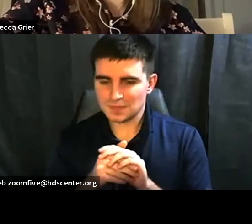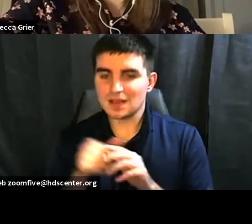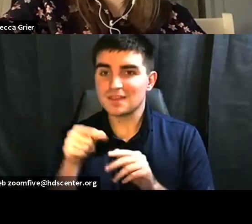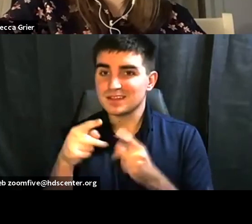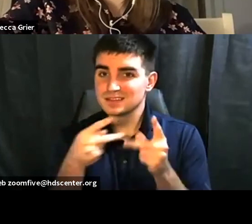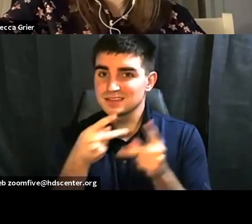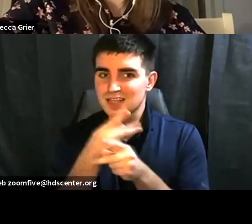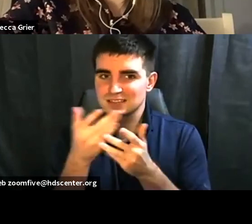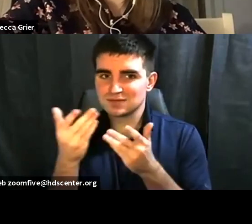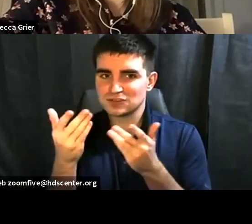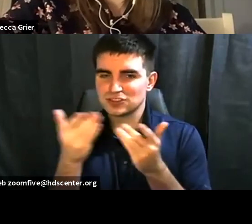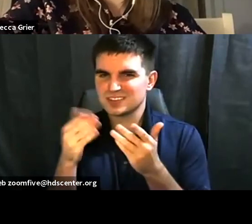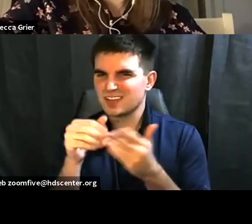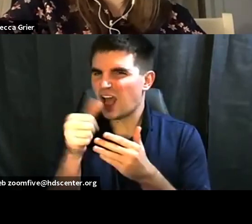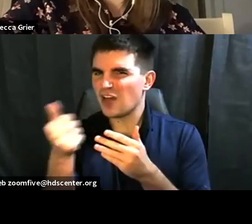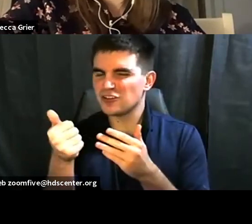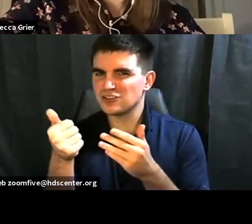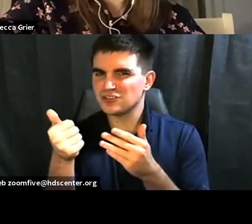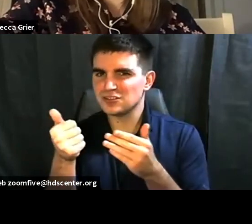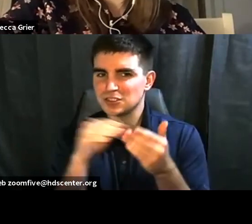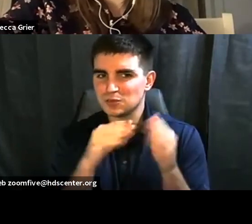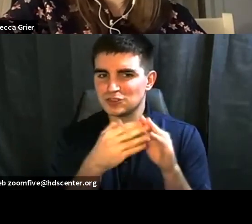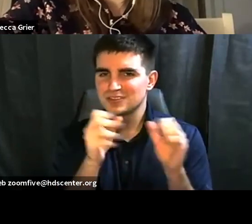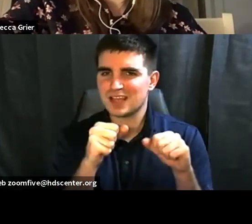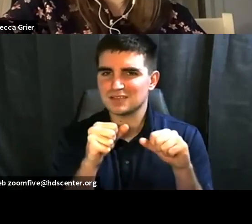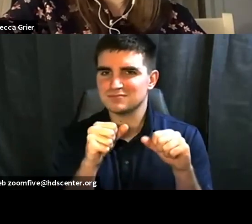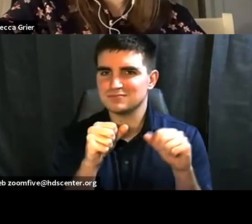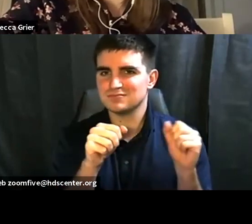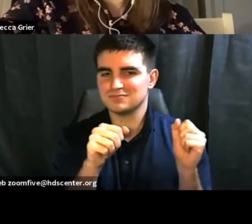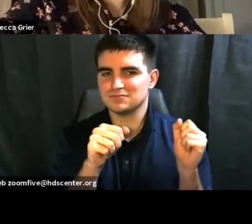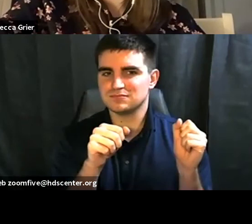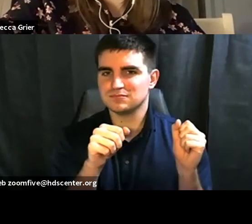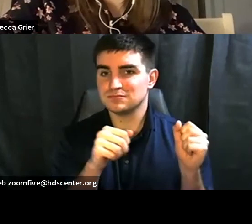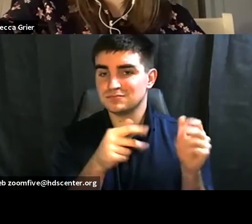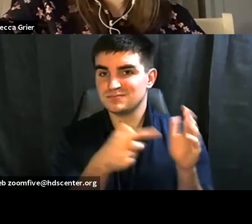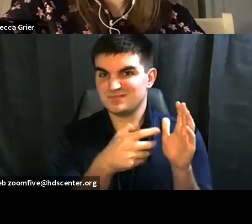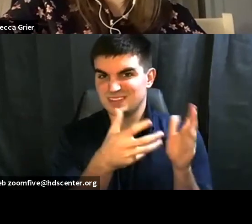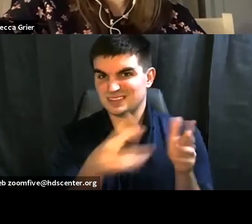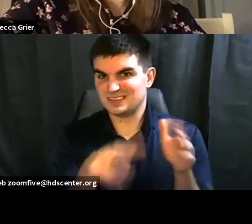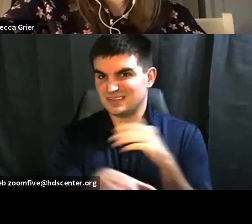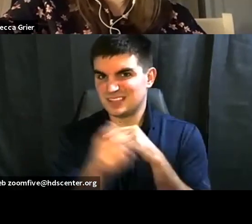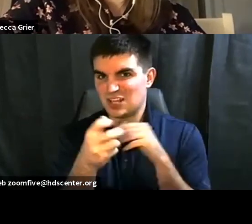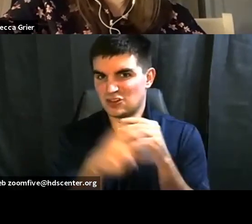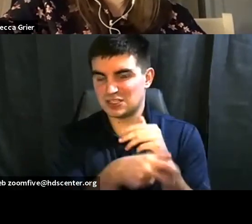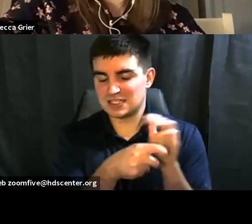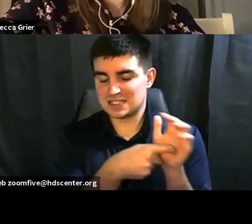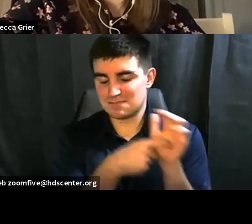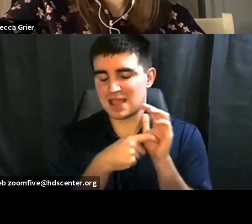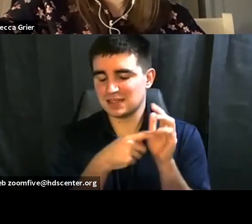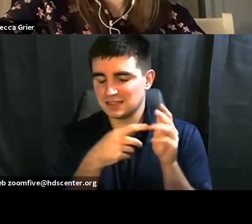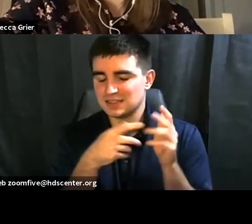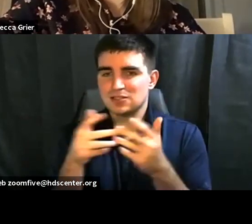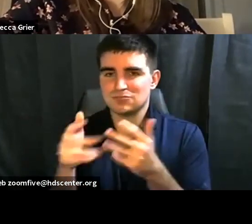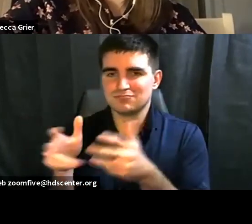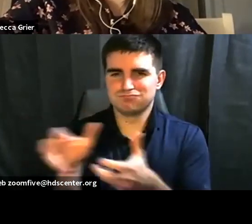services, these sorts of other communities can swamp the demand and essentially remove that from people with